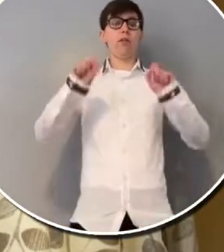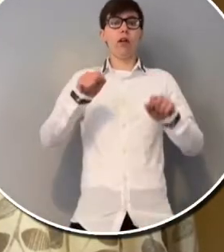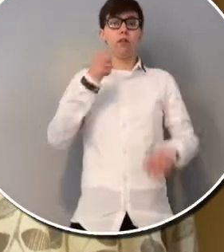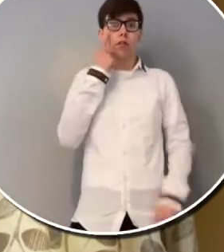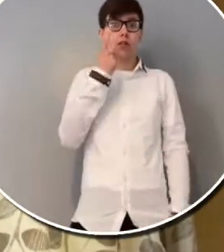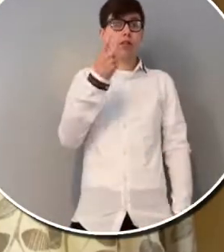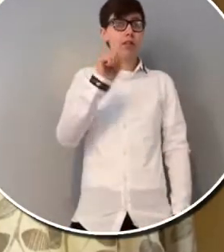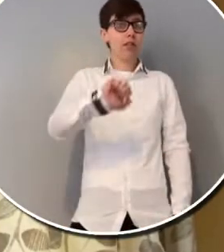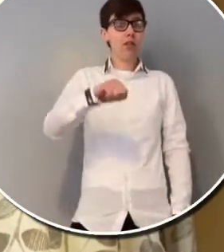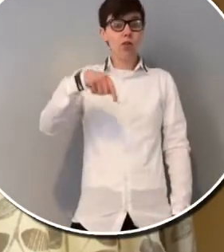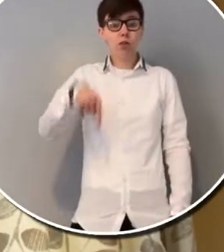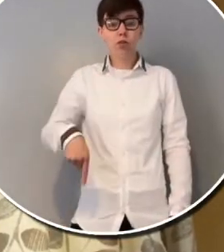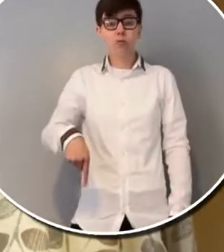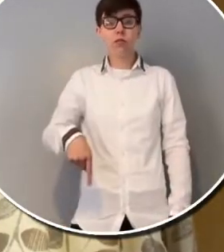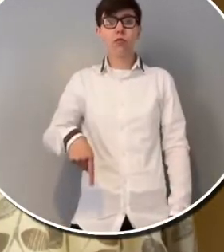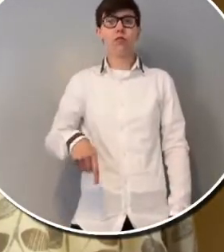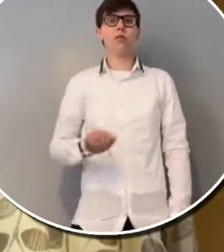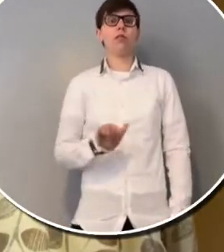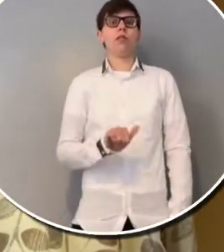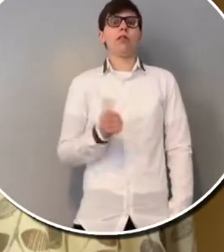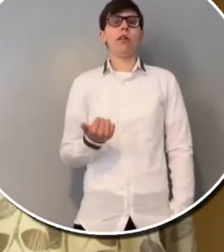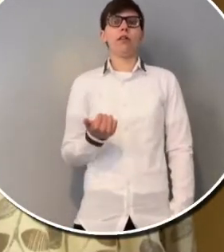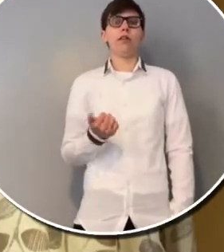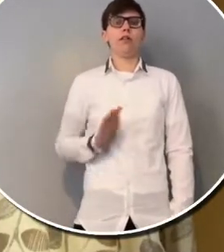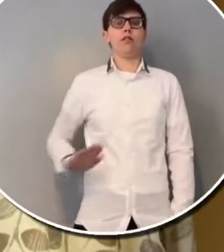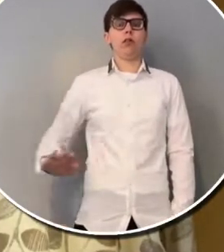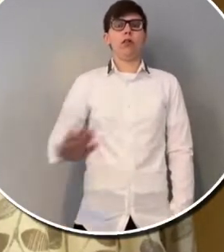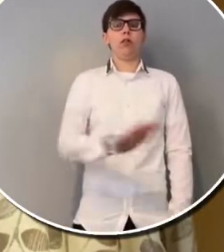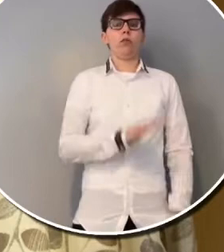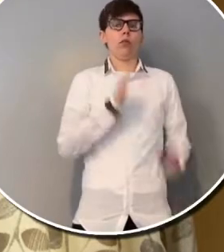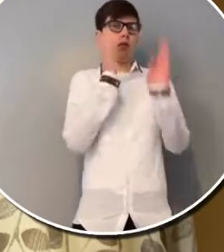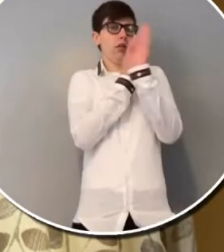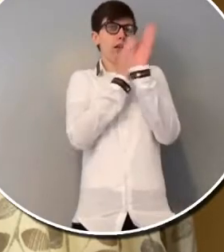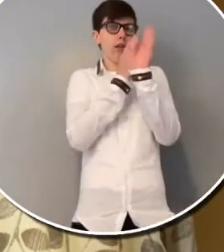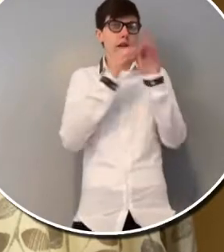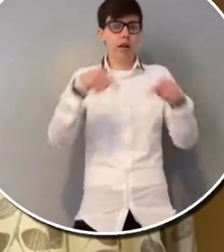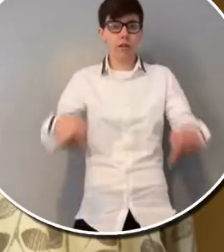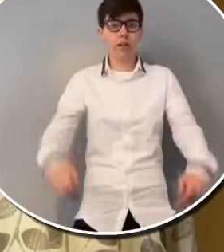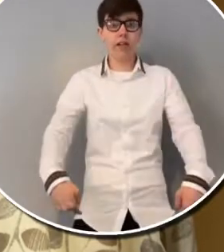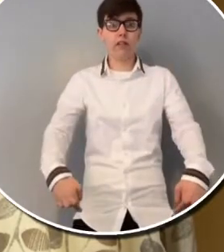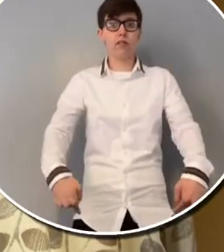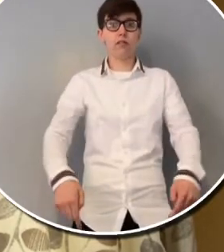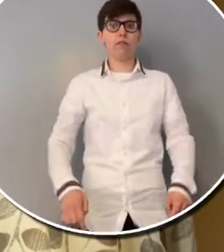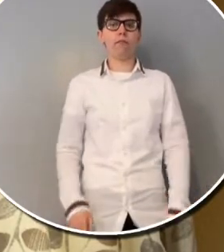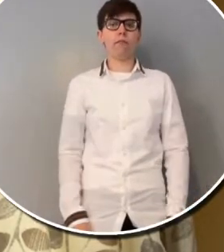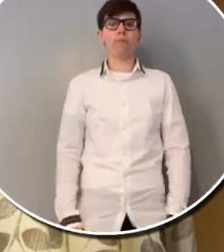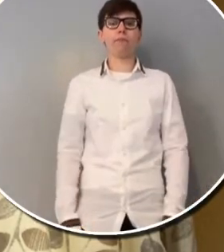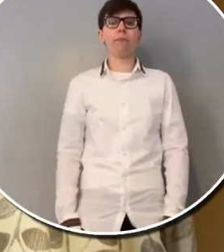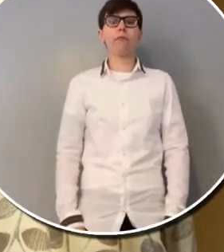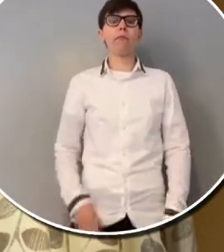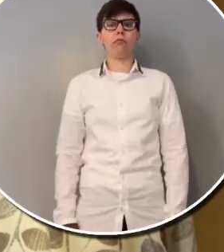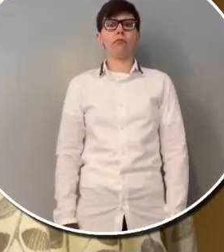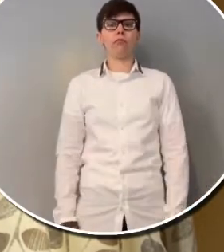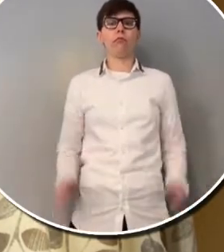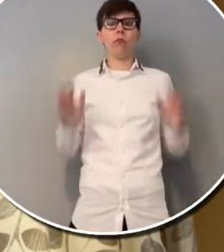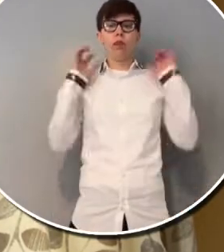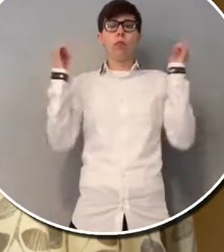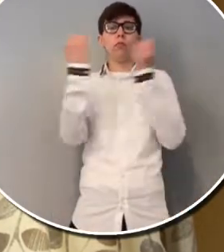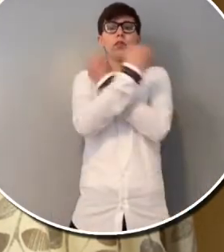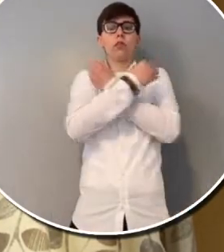Right, next we're gonna hide our knees. Pop it over your knees. That's it, hide them away. It's over your knees